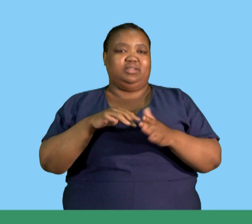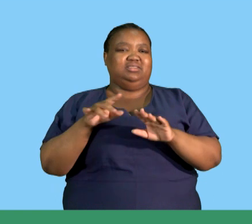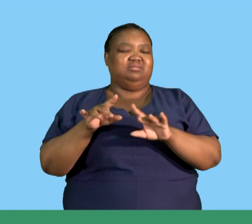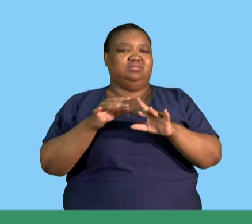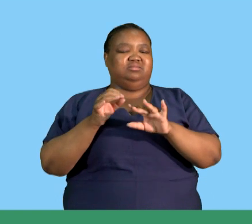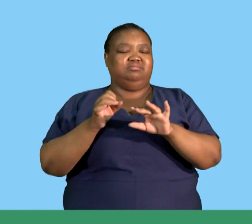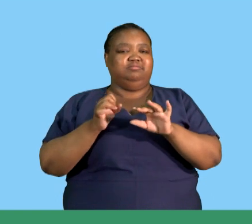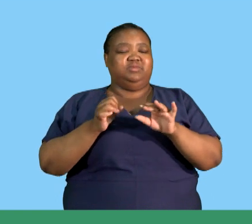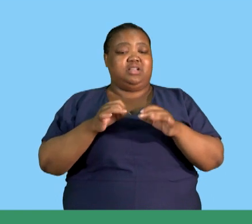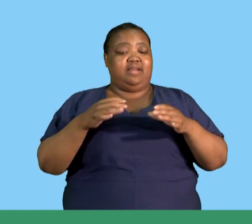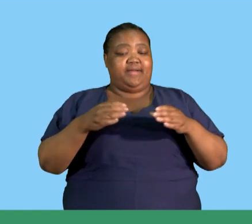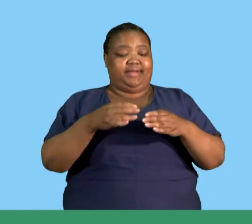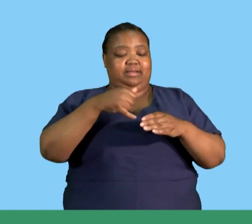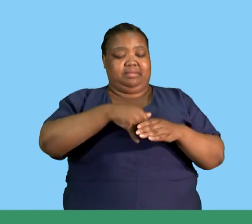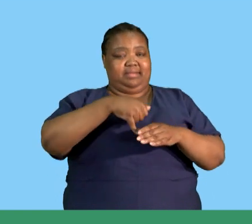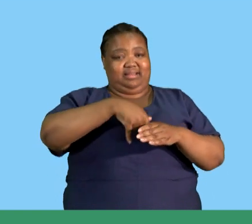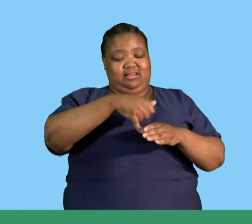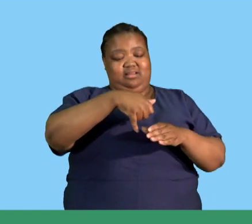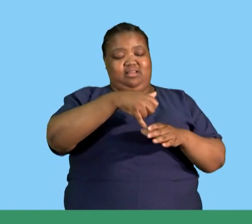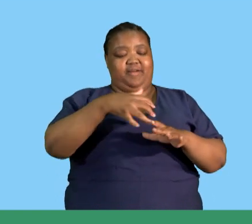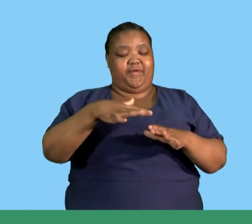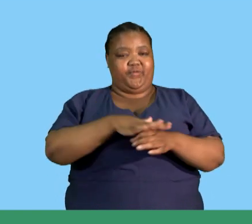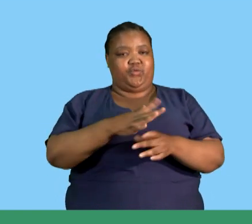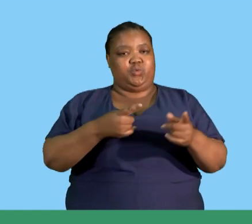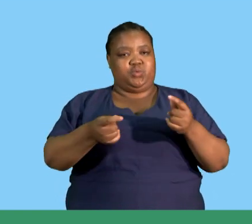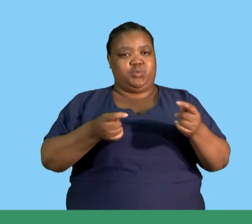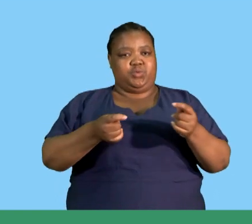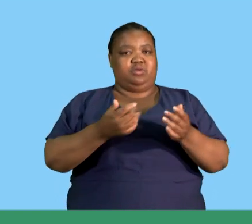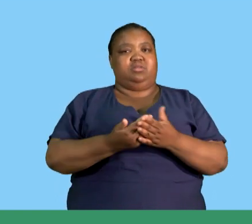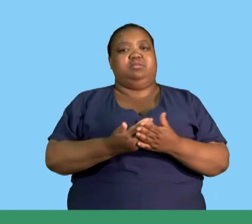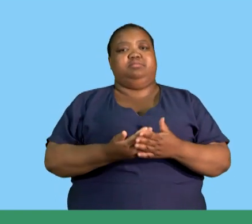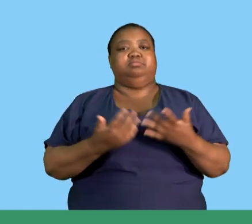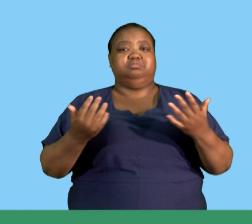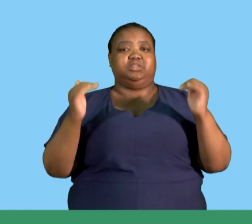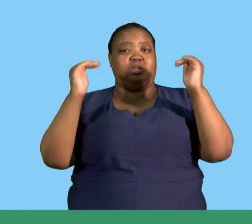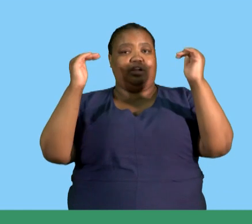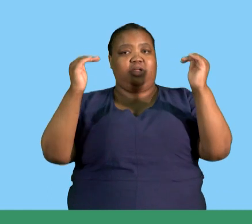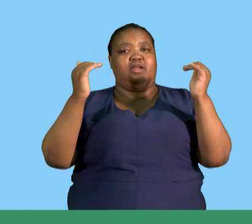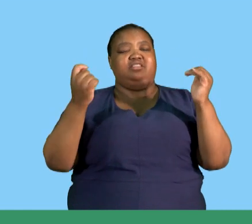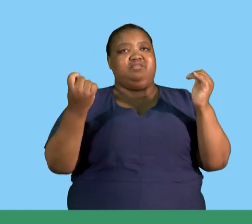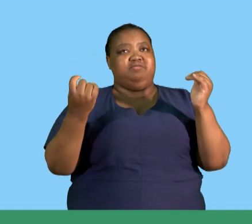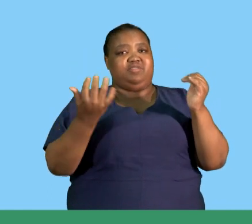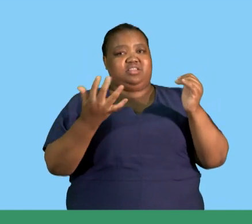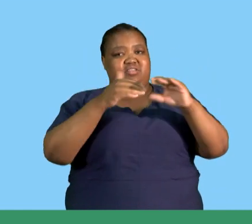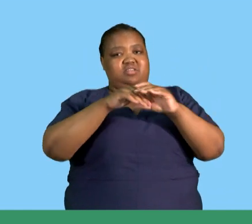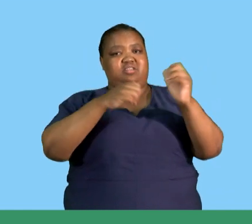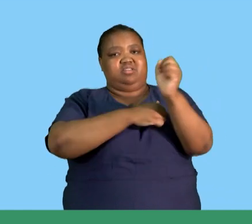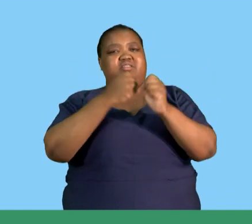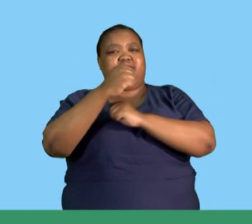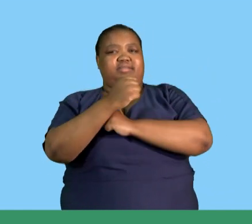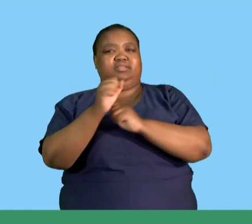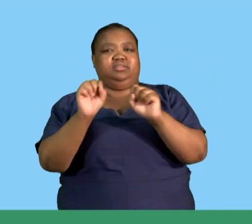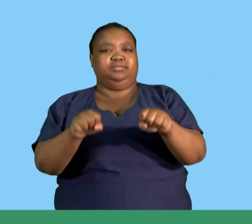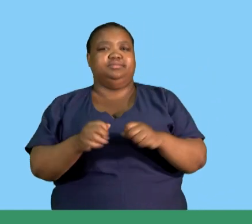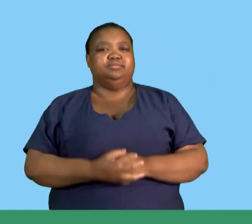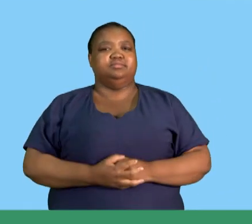macro, and we also have full control over it. So high cost of infrastructure, maybe high employee turnover, meaning